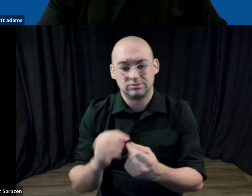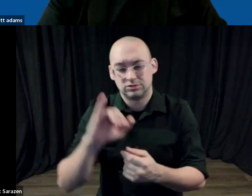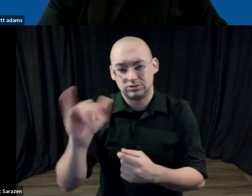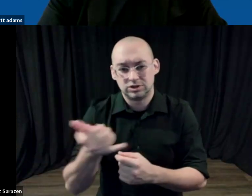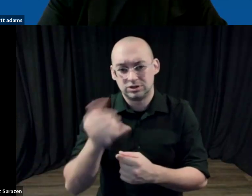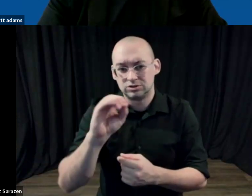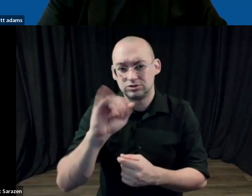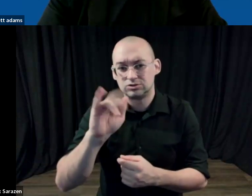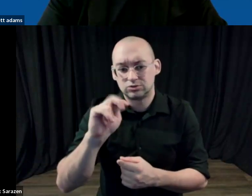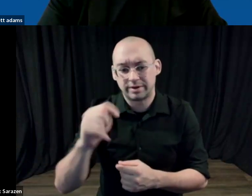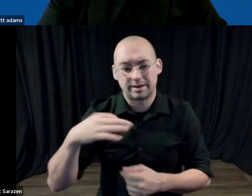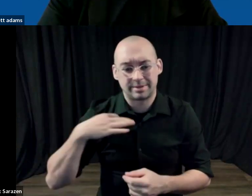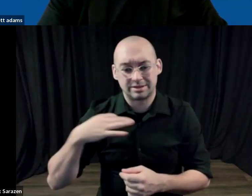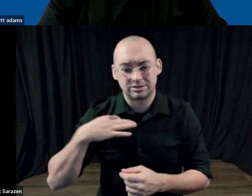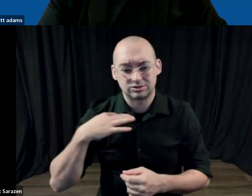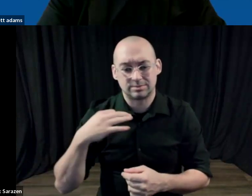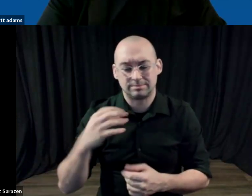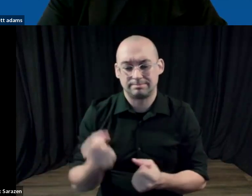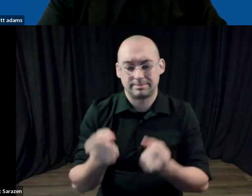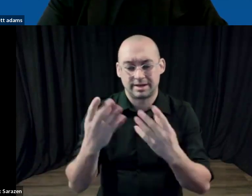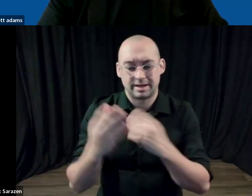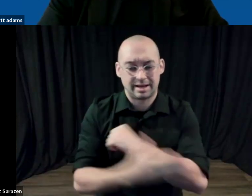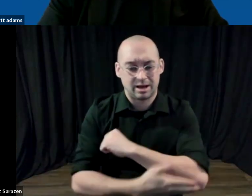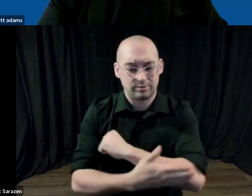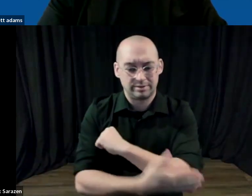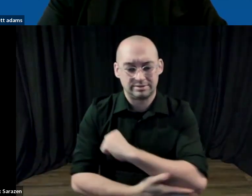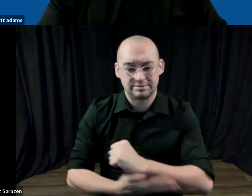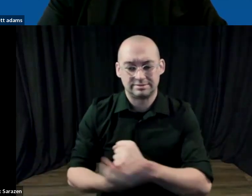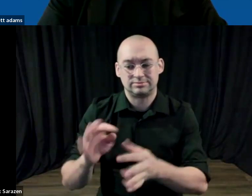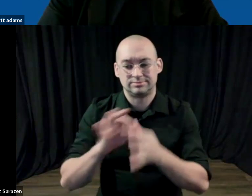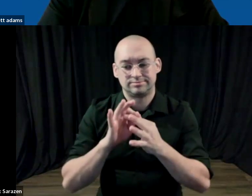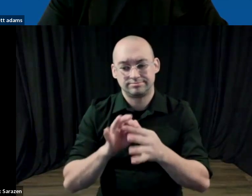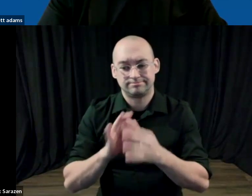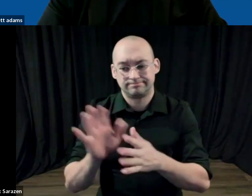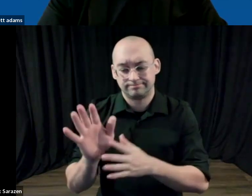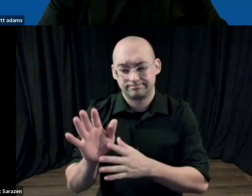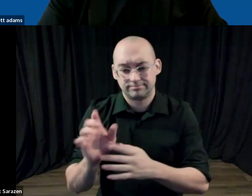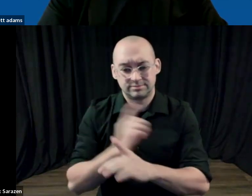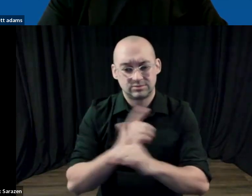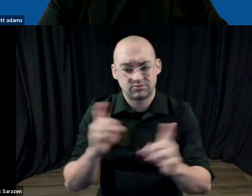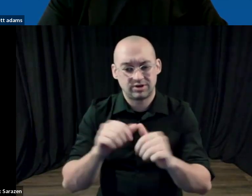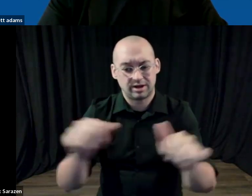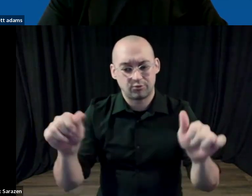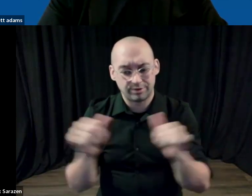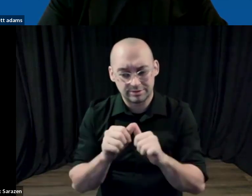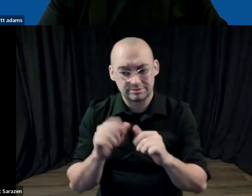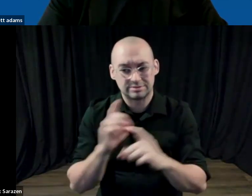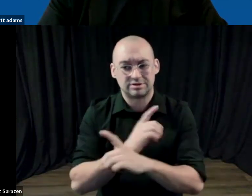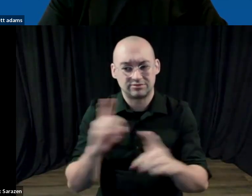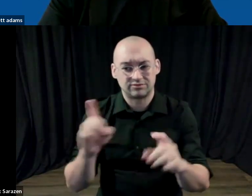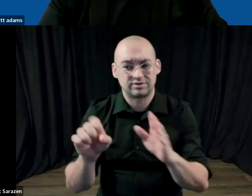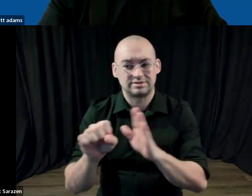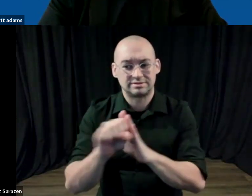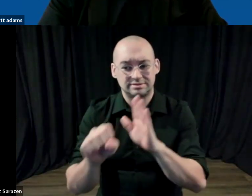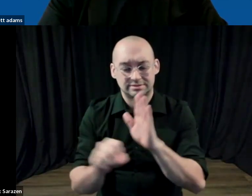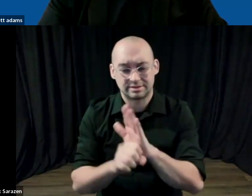for multiple county allocations, given that different areas or different states of